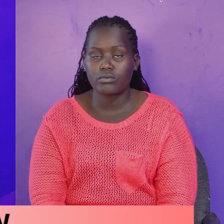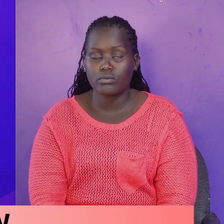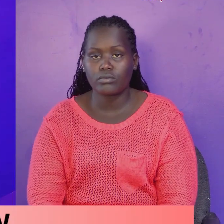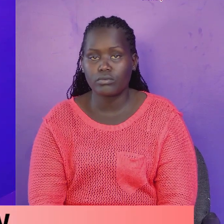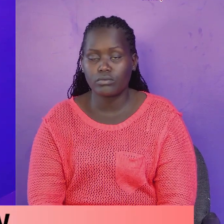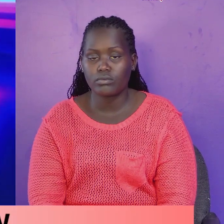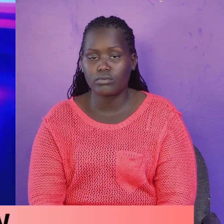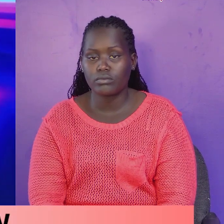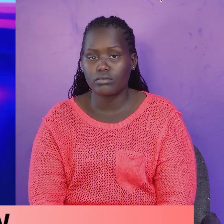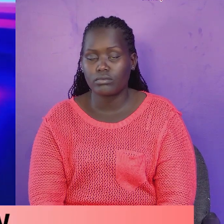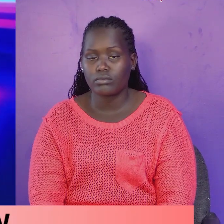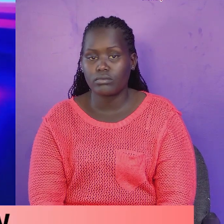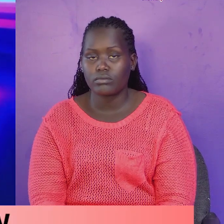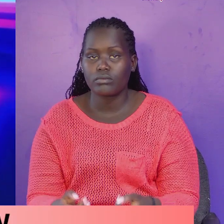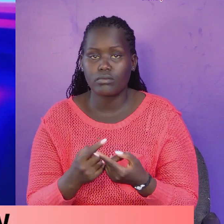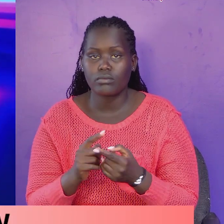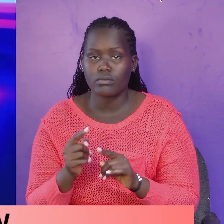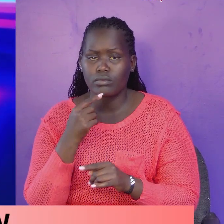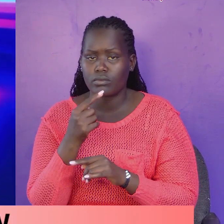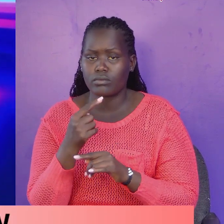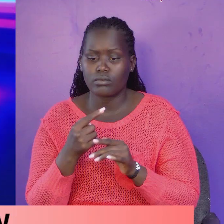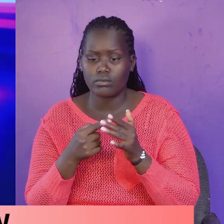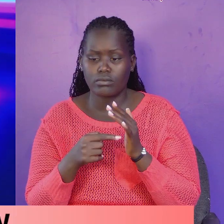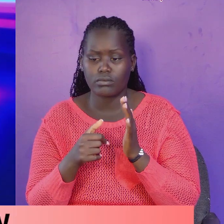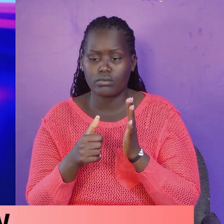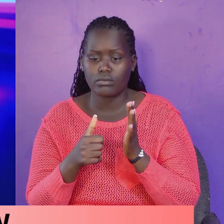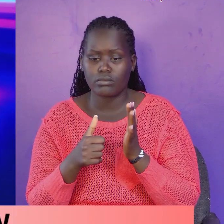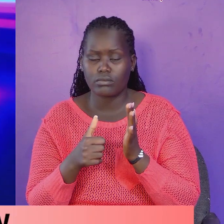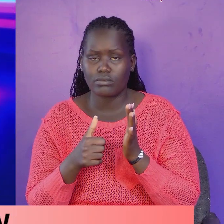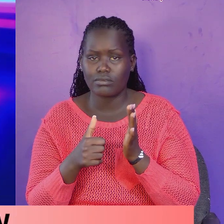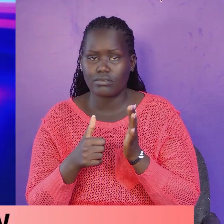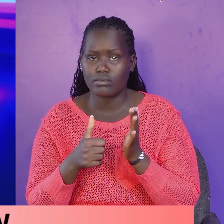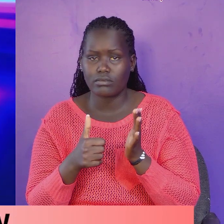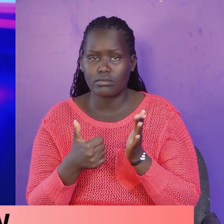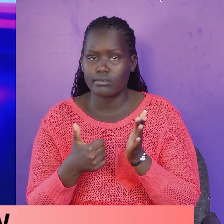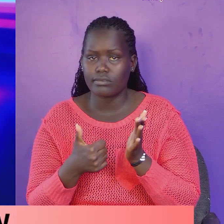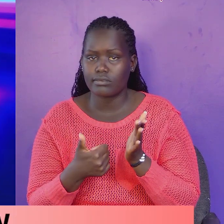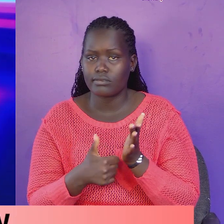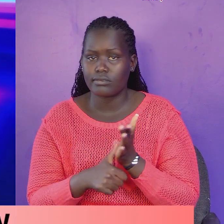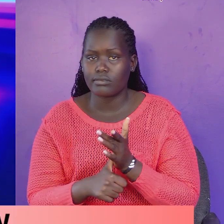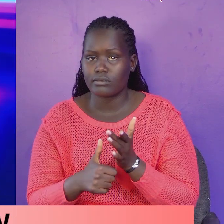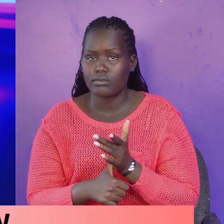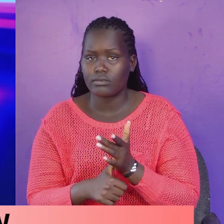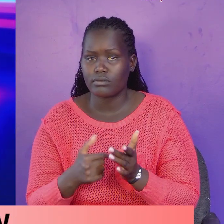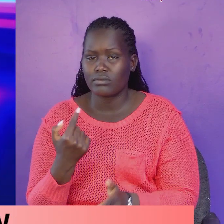But I told you the problem of Liverpool. It's only that Slot is trying